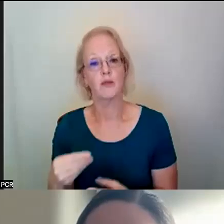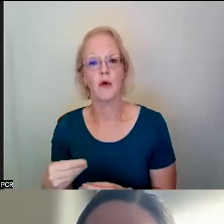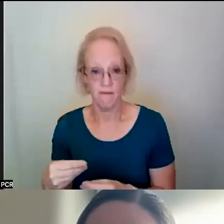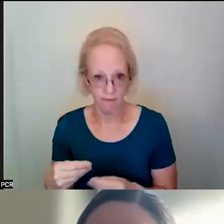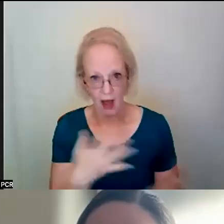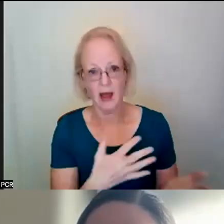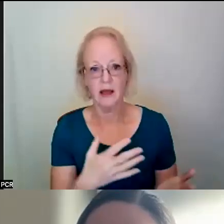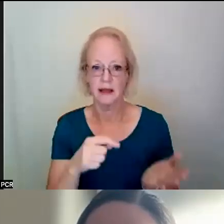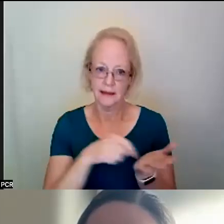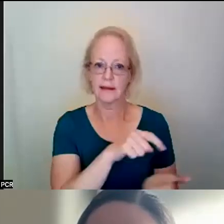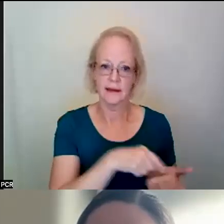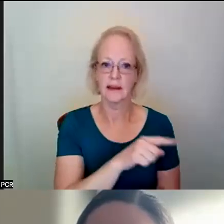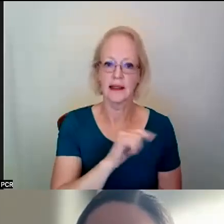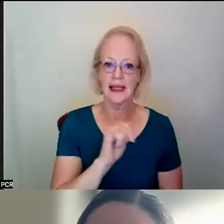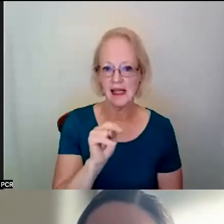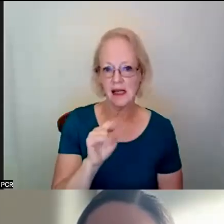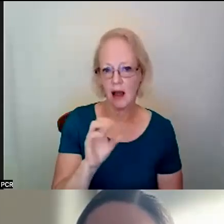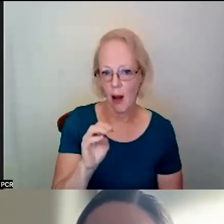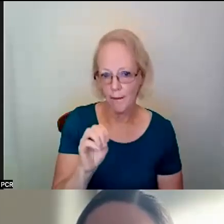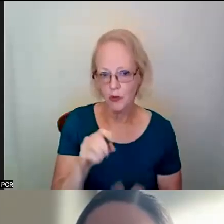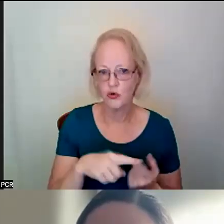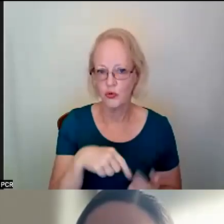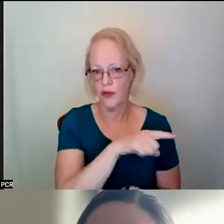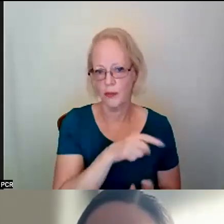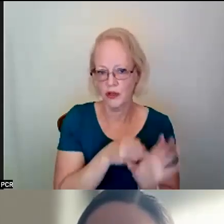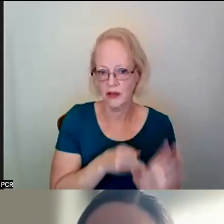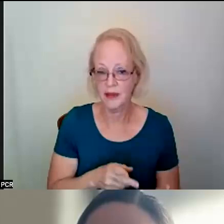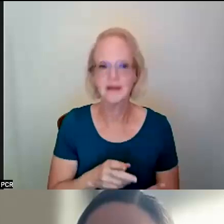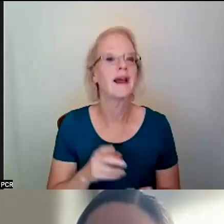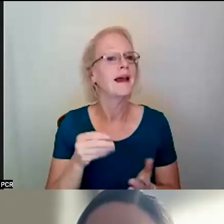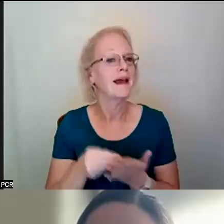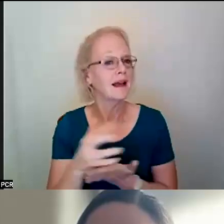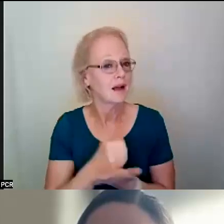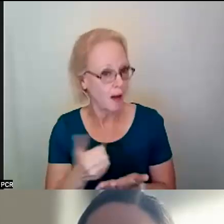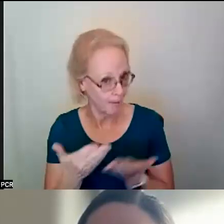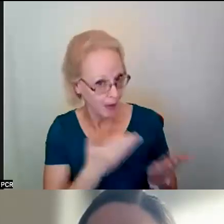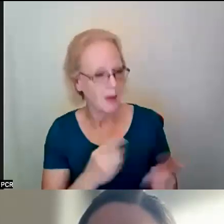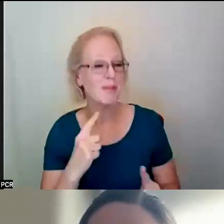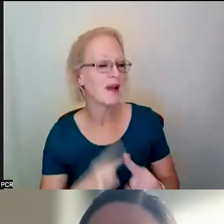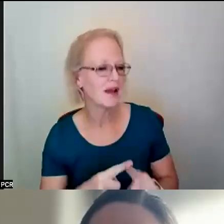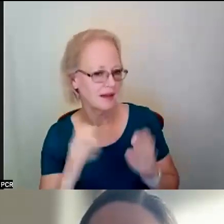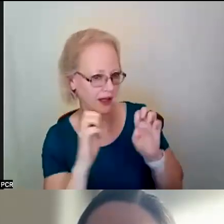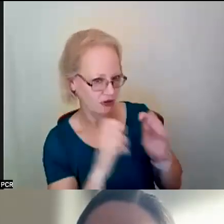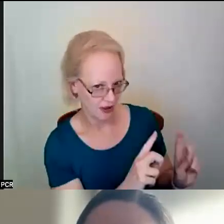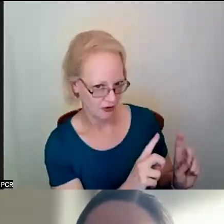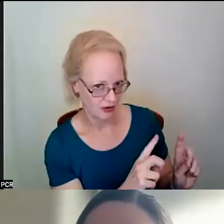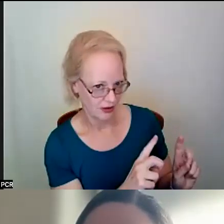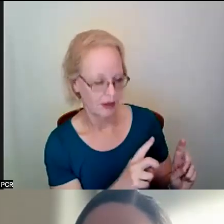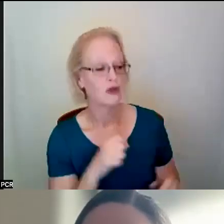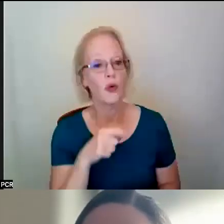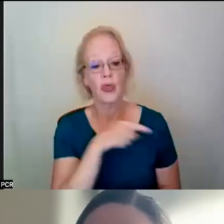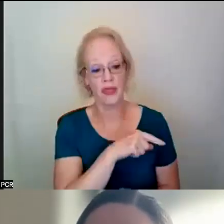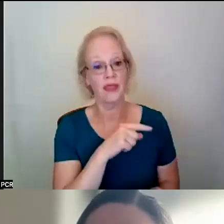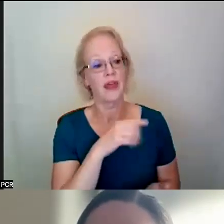to the participants along with education. So, they collect the money,